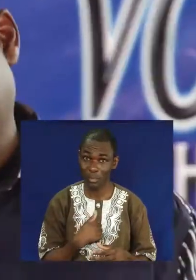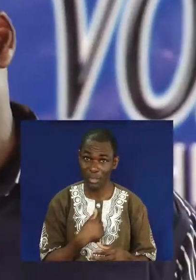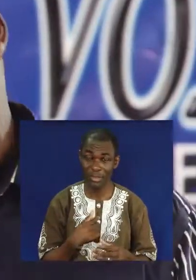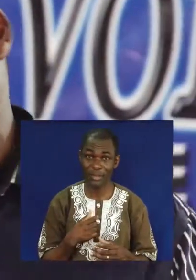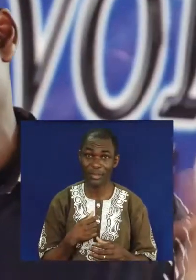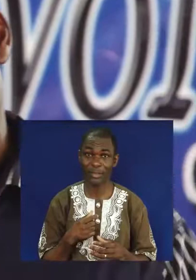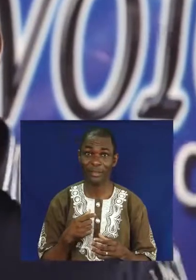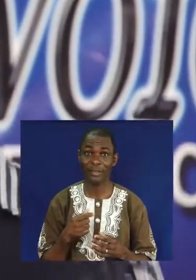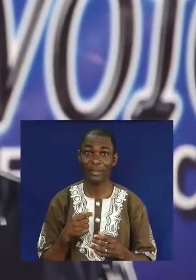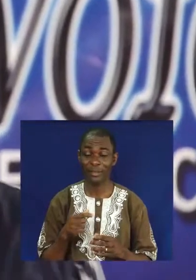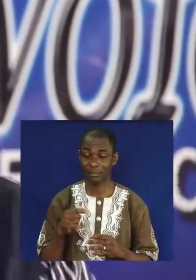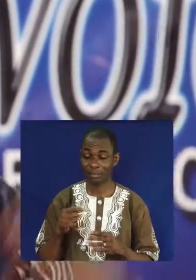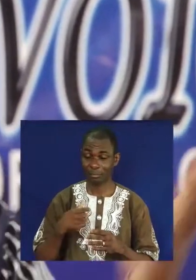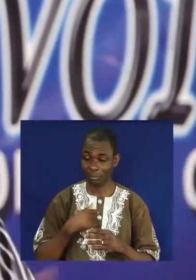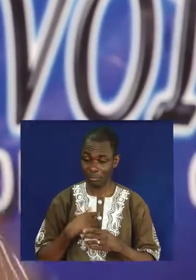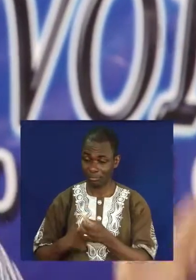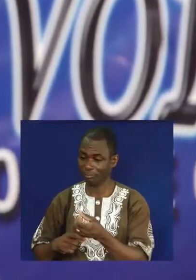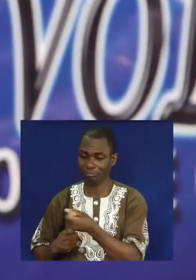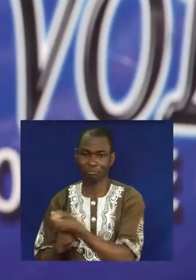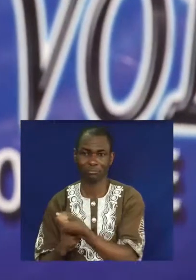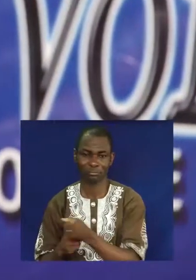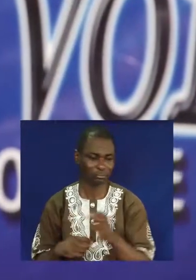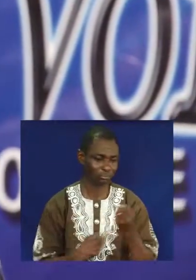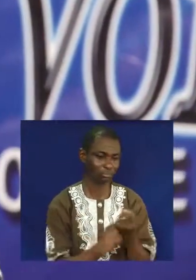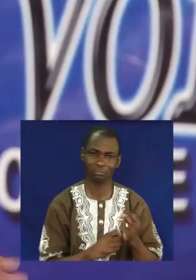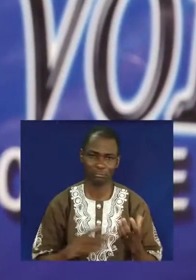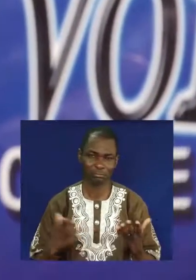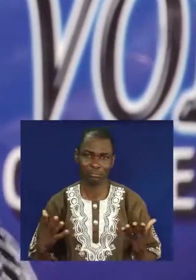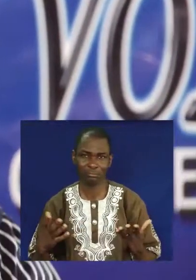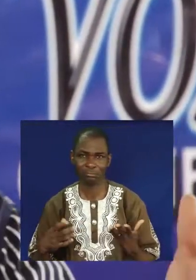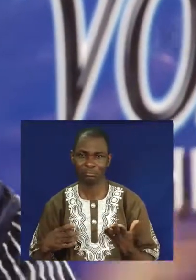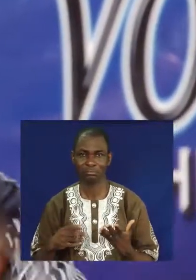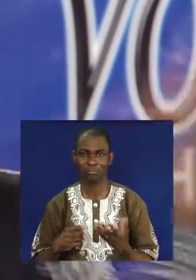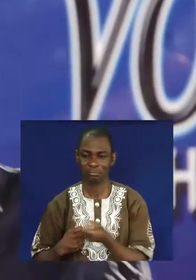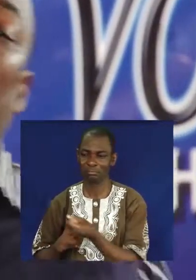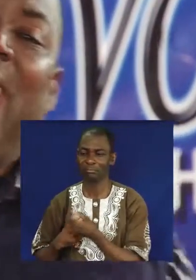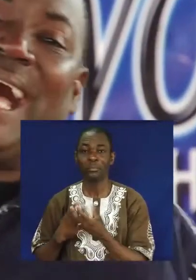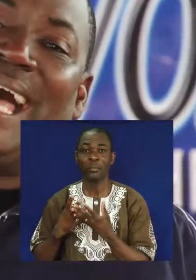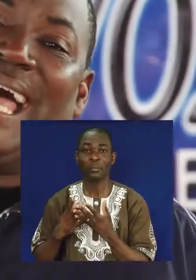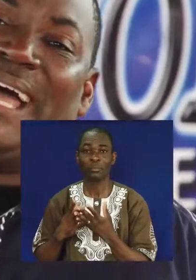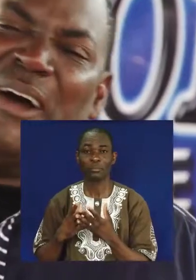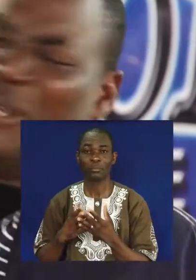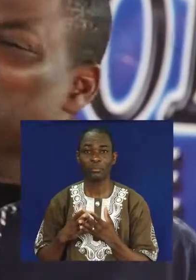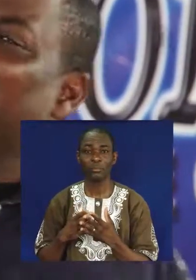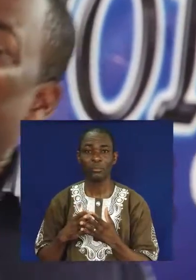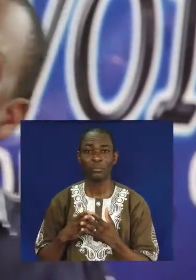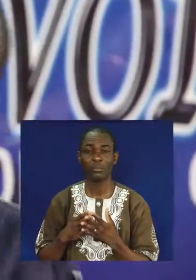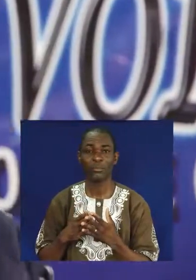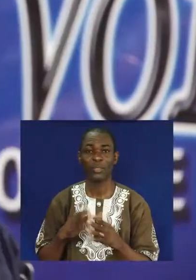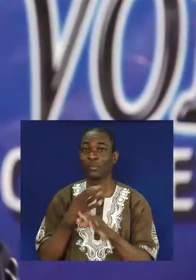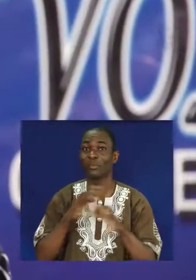sam ne se nipa bebre, ye benya wo mo ne adaada wo mo. Na nsa bebre ho no mo a, politicians se mo ka. Wuti wo